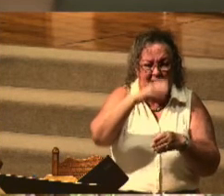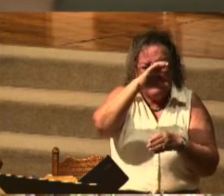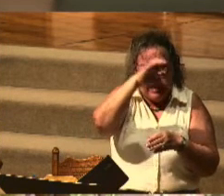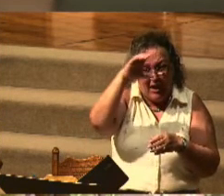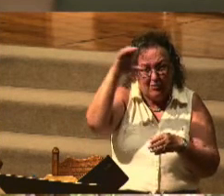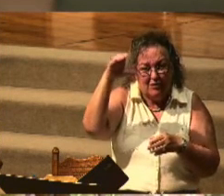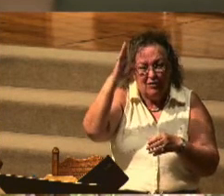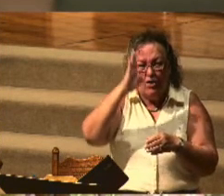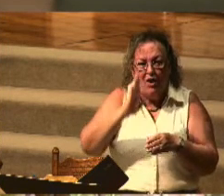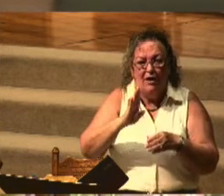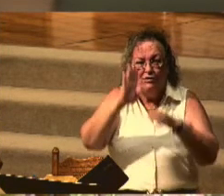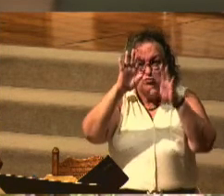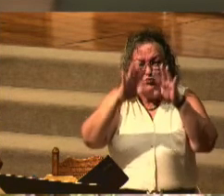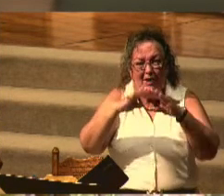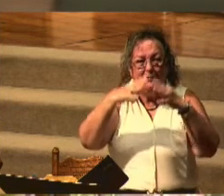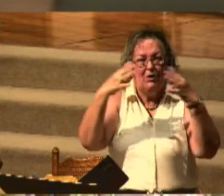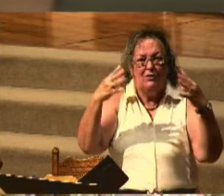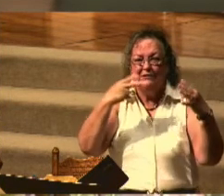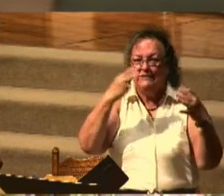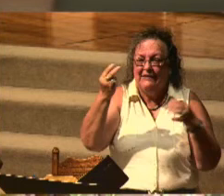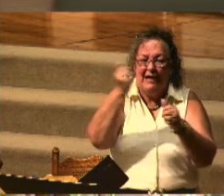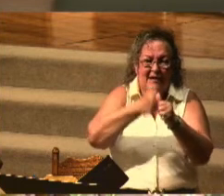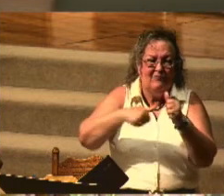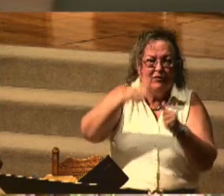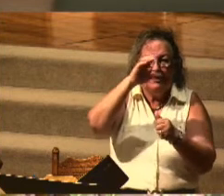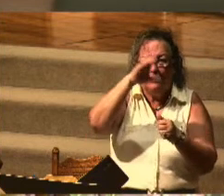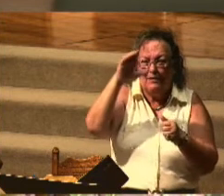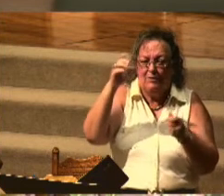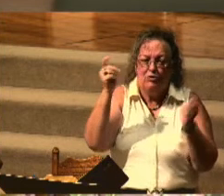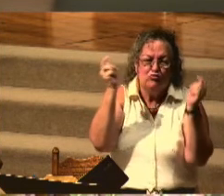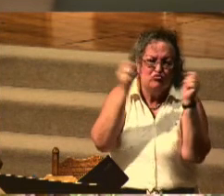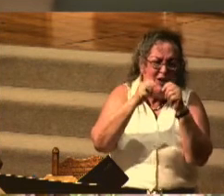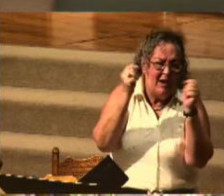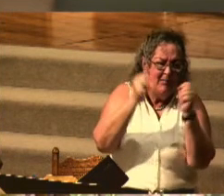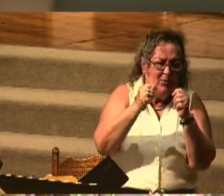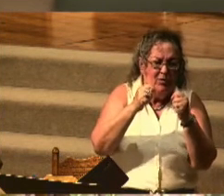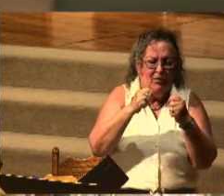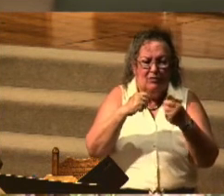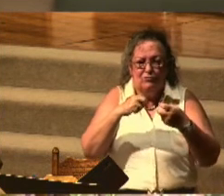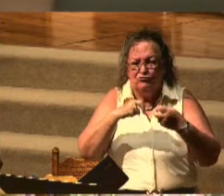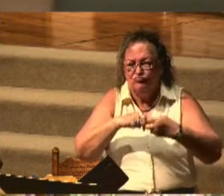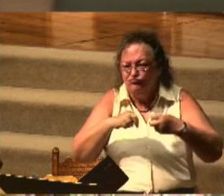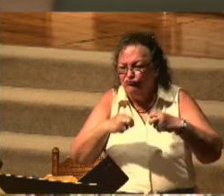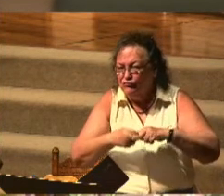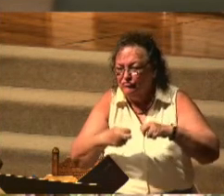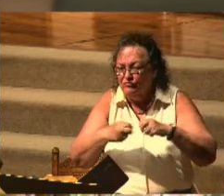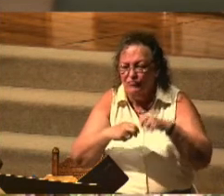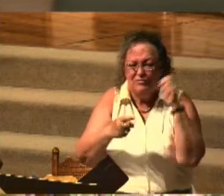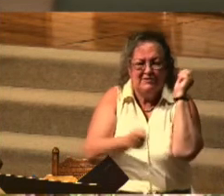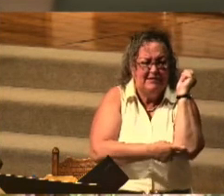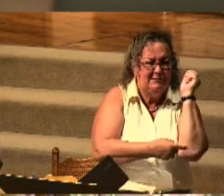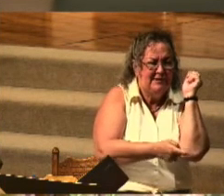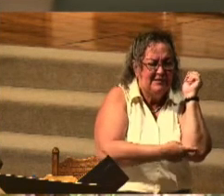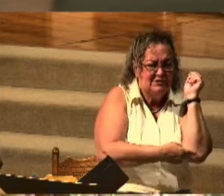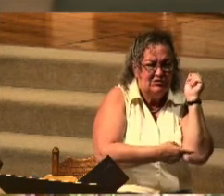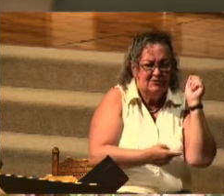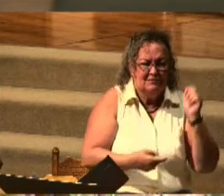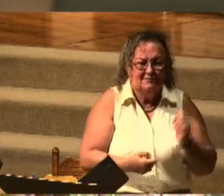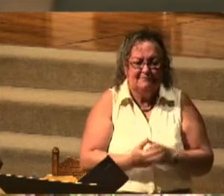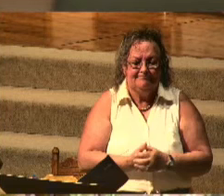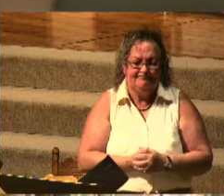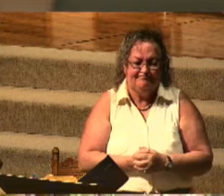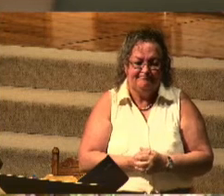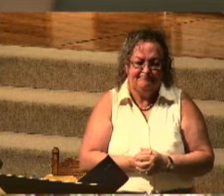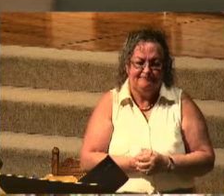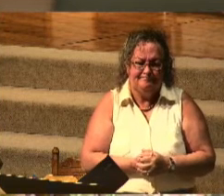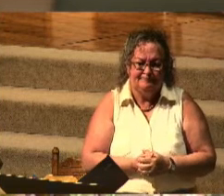God's rainbow has been seen in every cloud of trouble, every cloud of trial, every cloud of temptation.